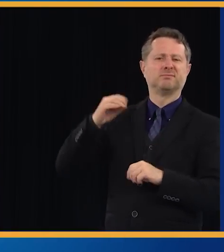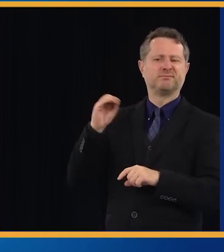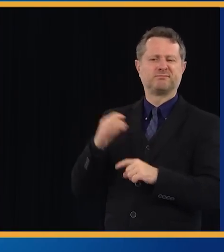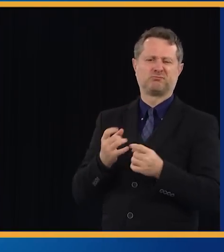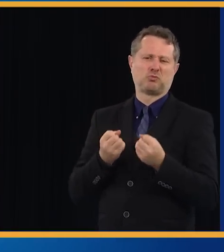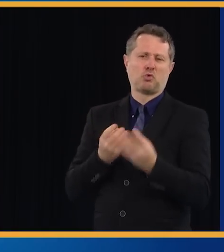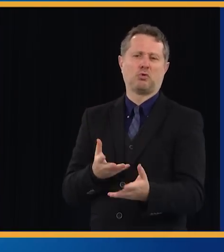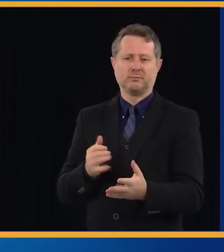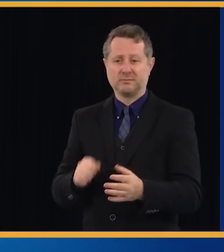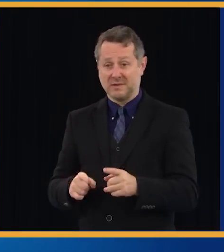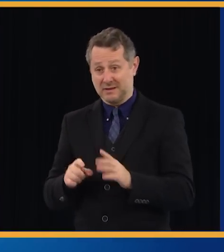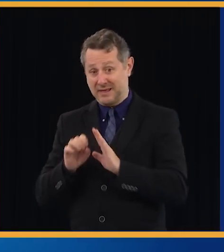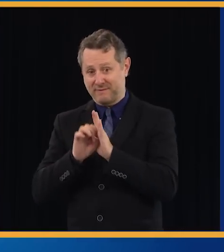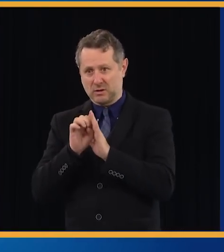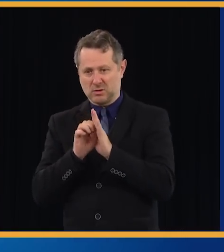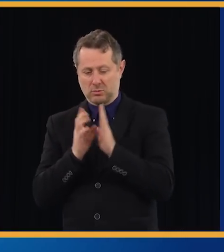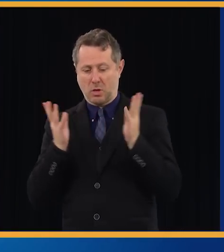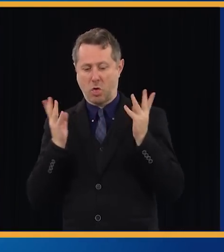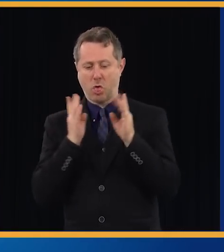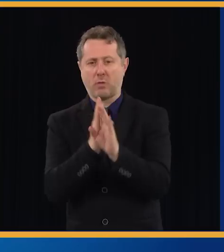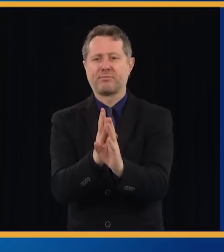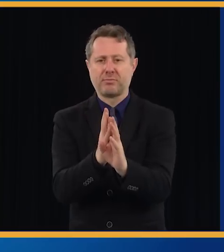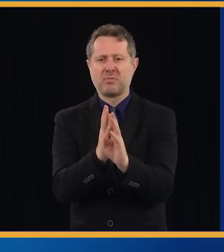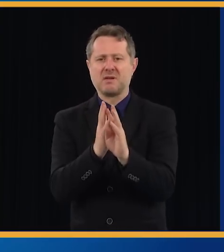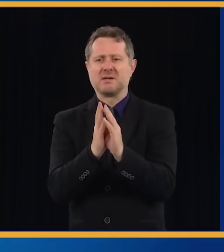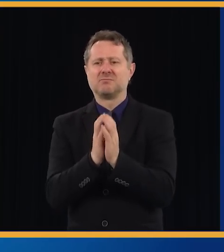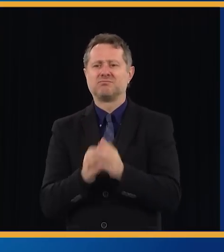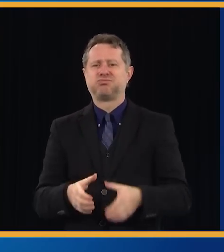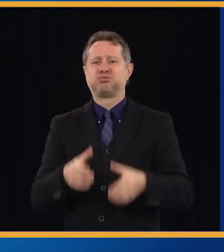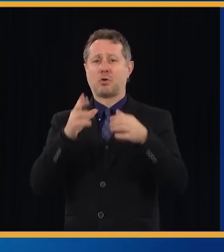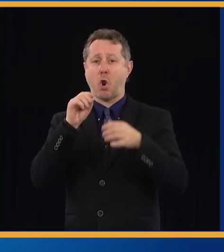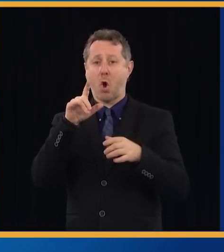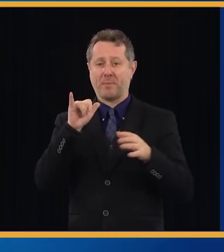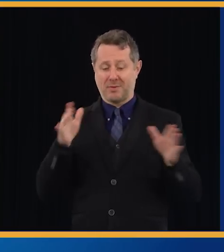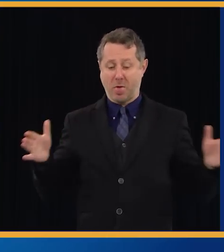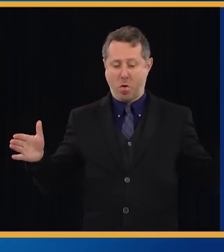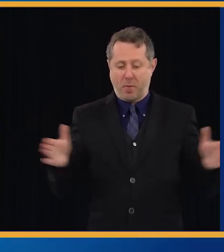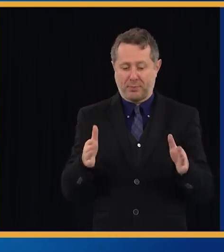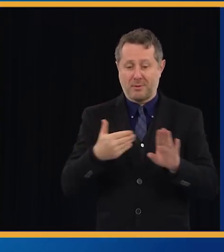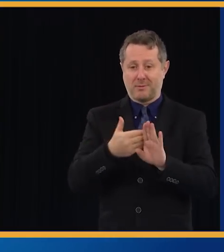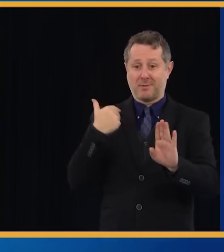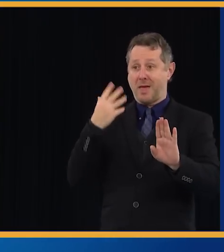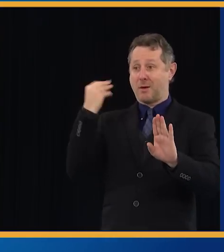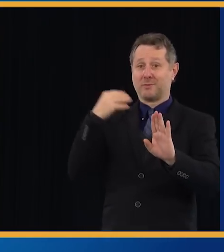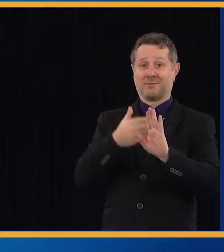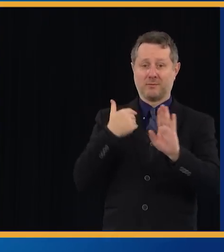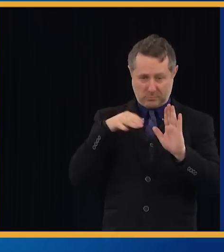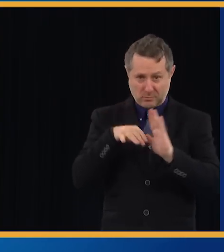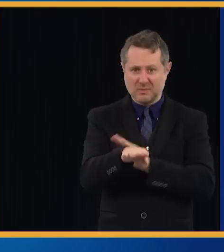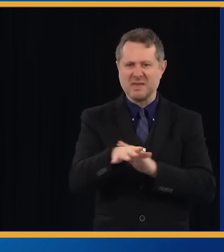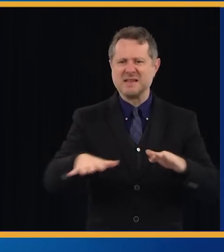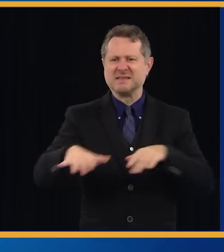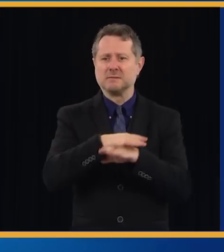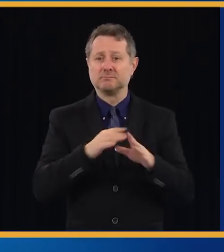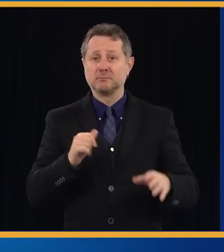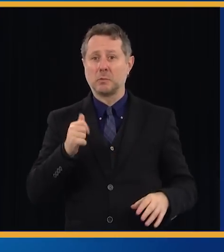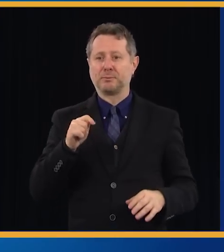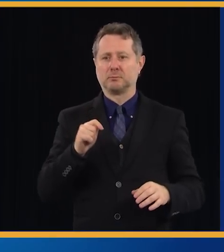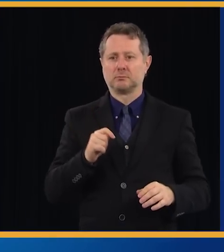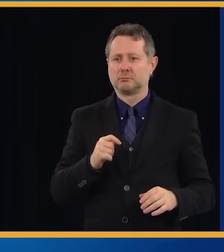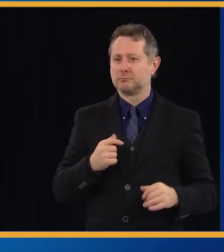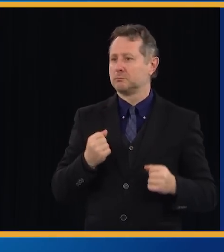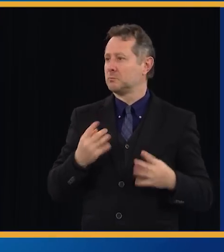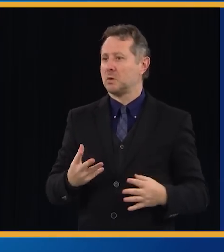into elevators, crammed through small lobbies, overcrowding in their apartment.